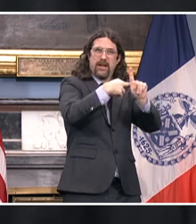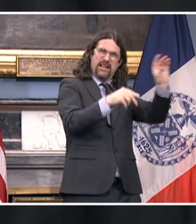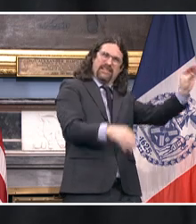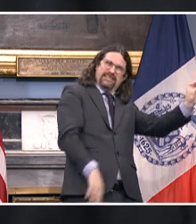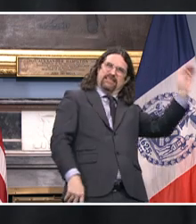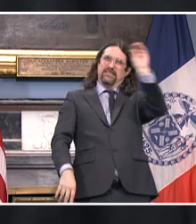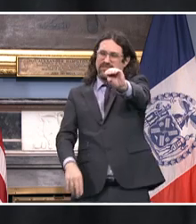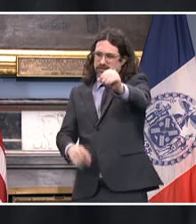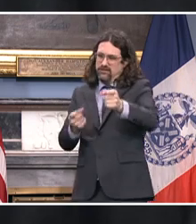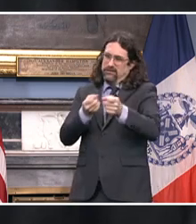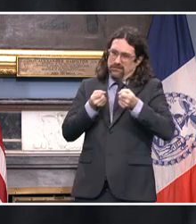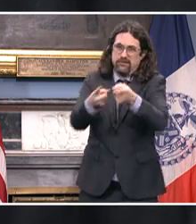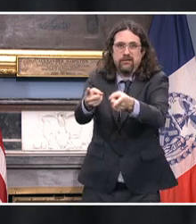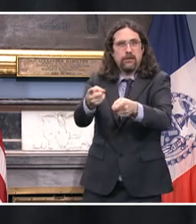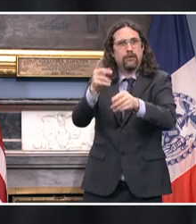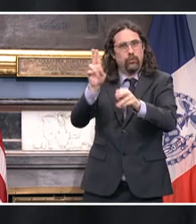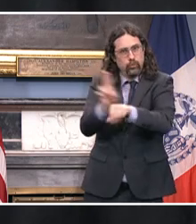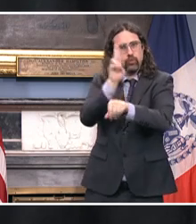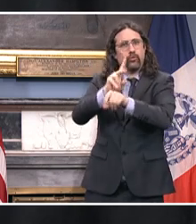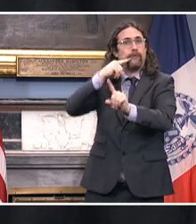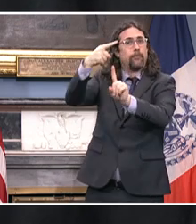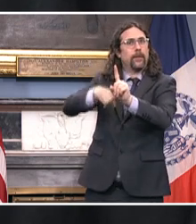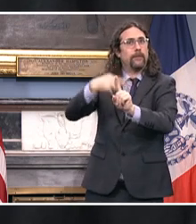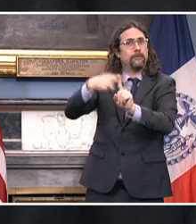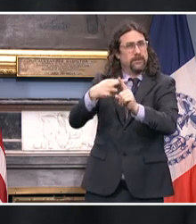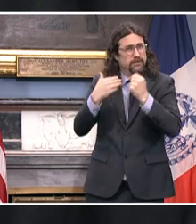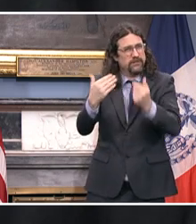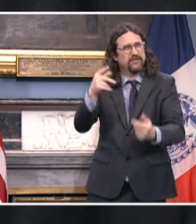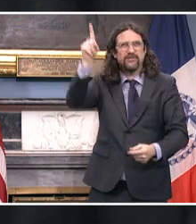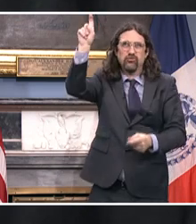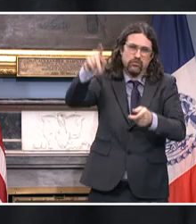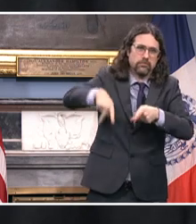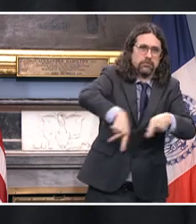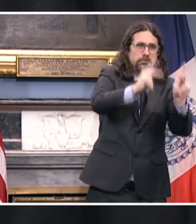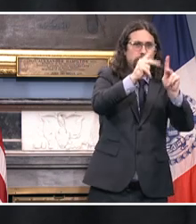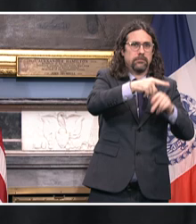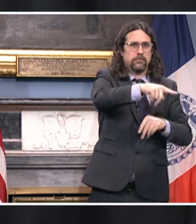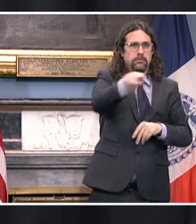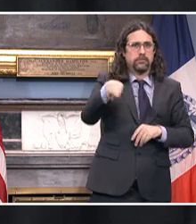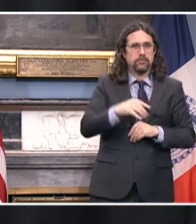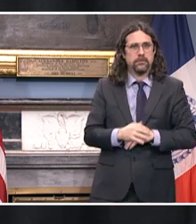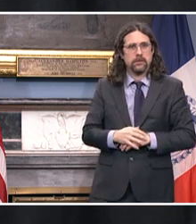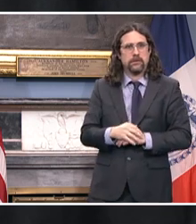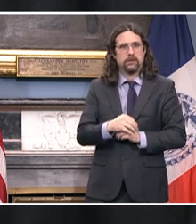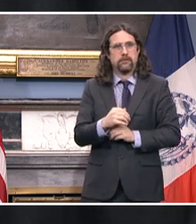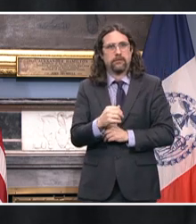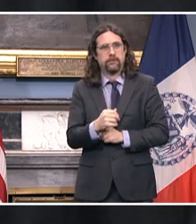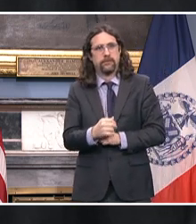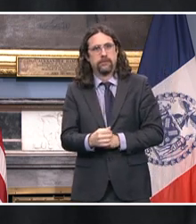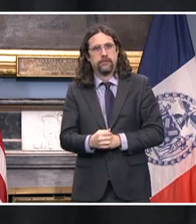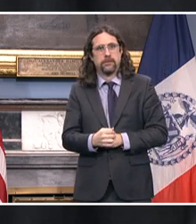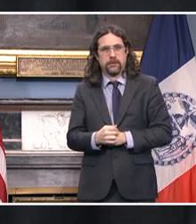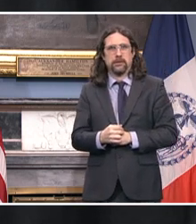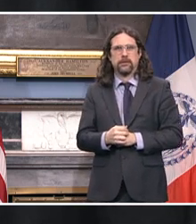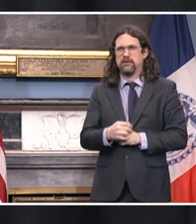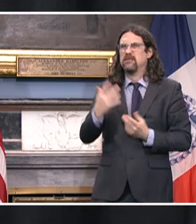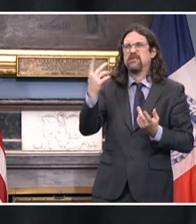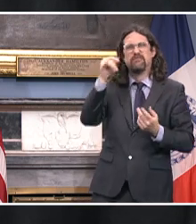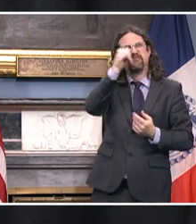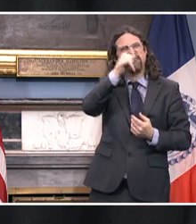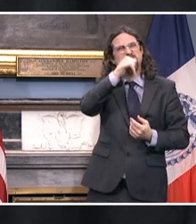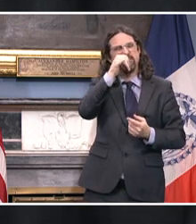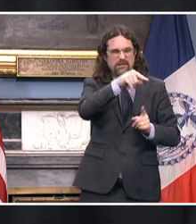if the tenant has no money, they have no money. And therefore, the landlord can't get the money they need to pay the bills either.